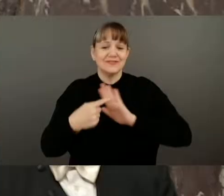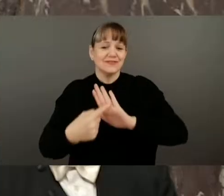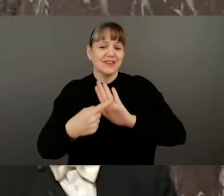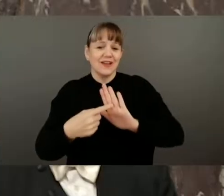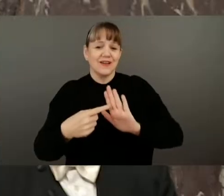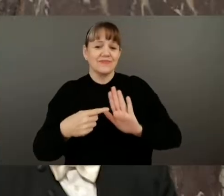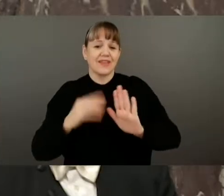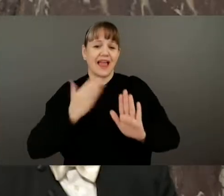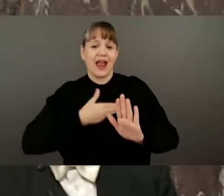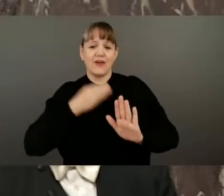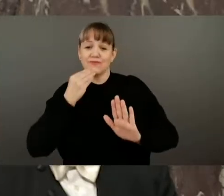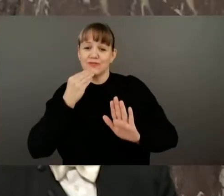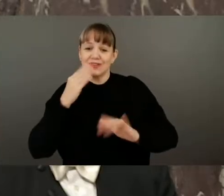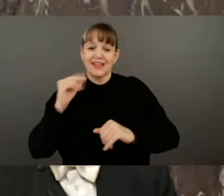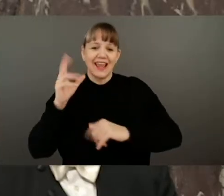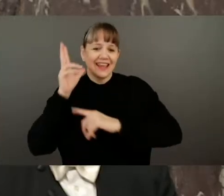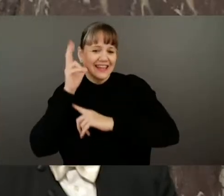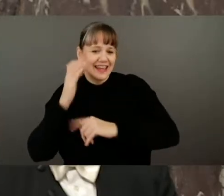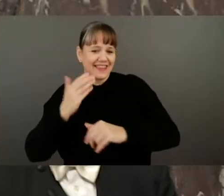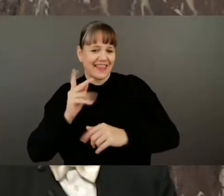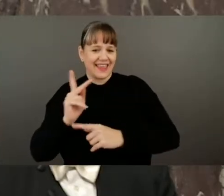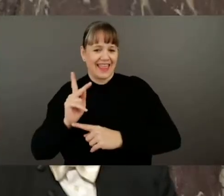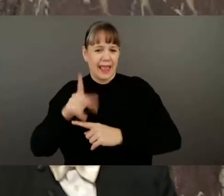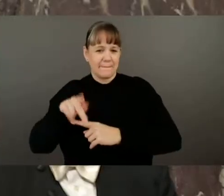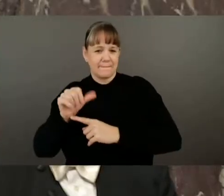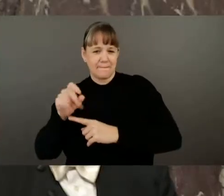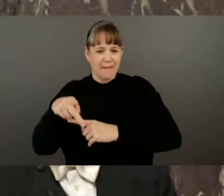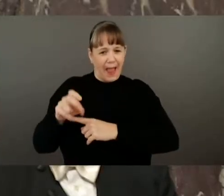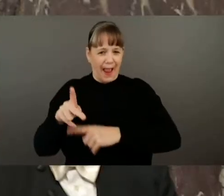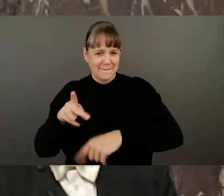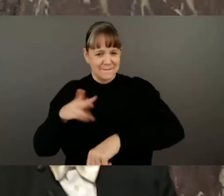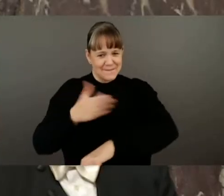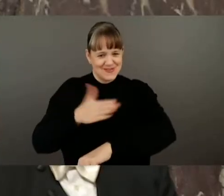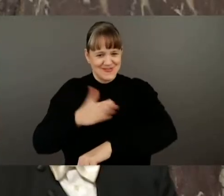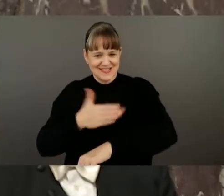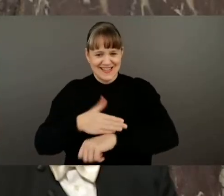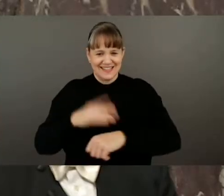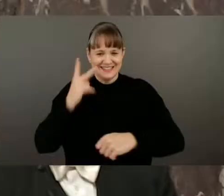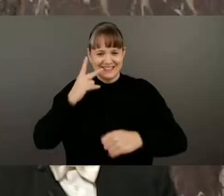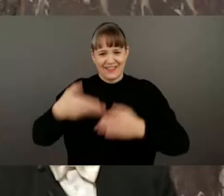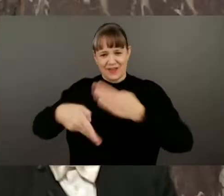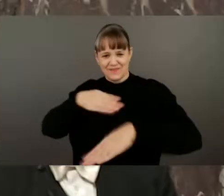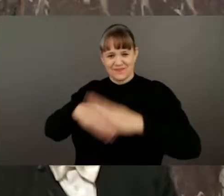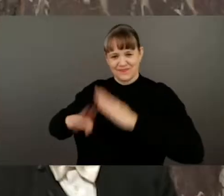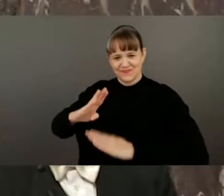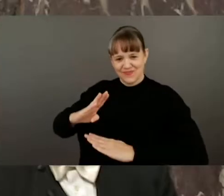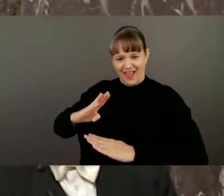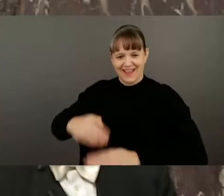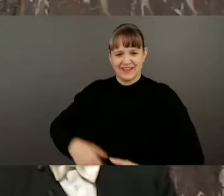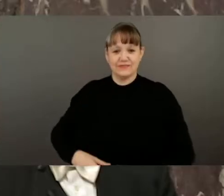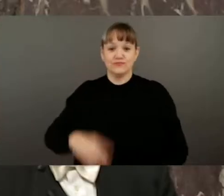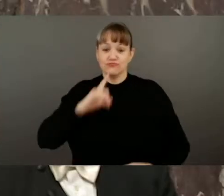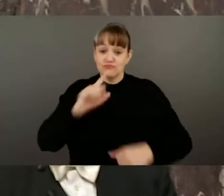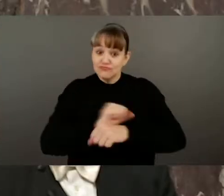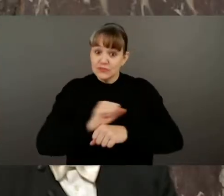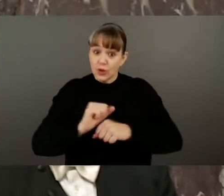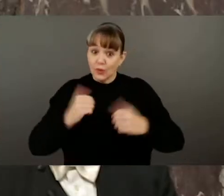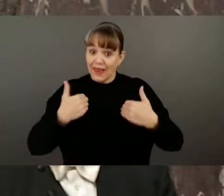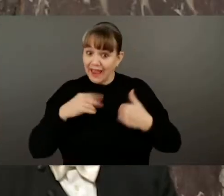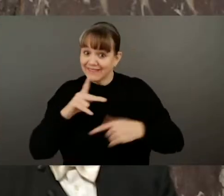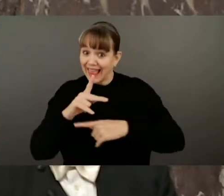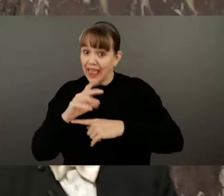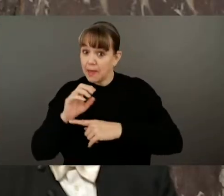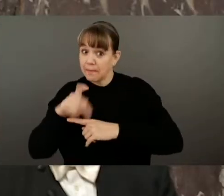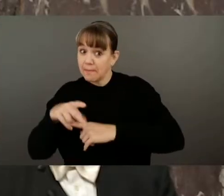see Taekwondo demonstrations. There is actually a K-pop dance, so please come and take a look. And leave